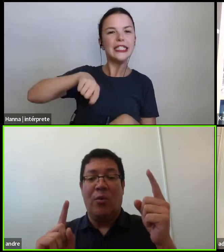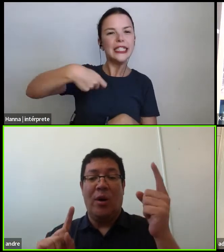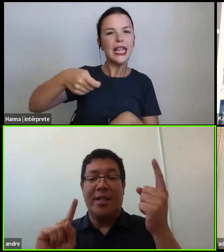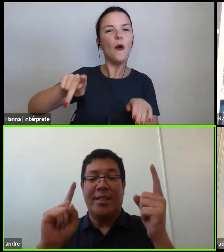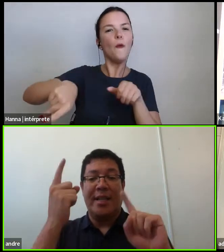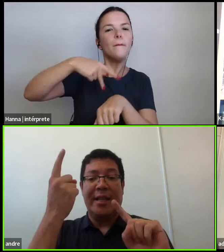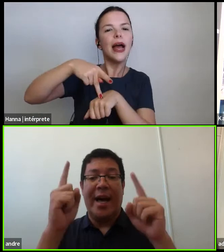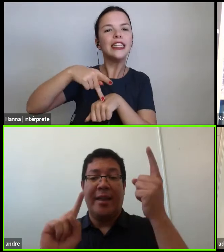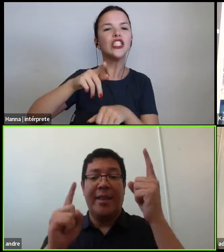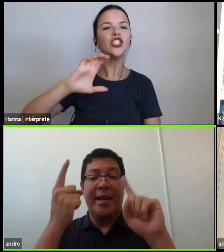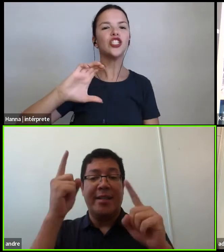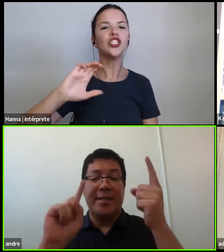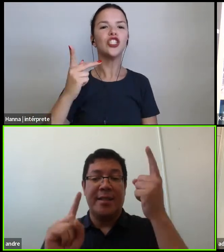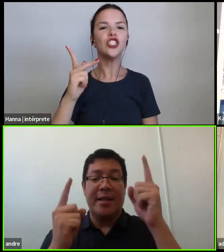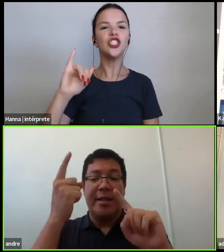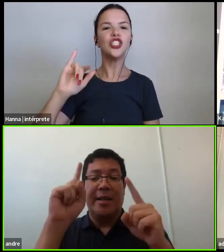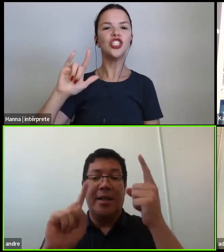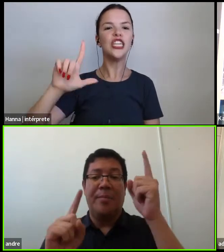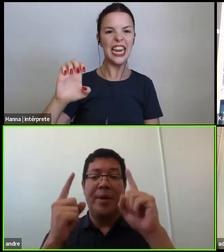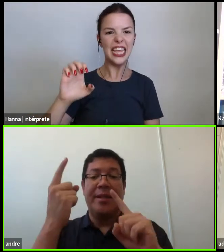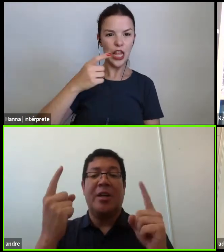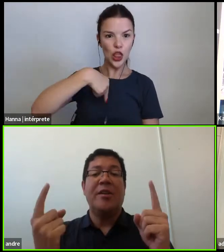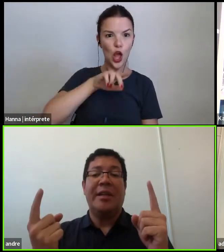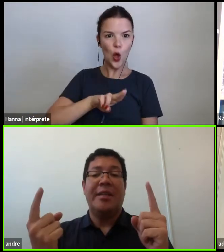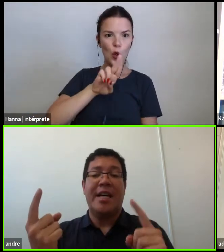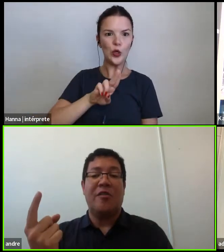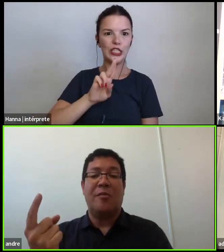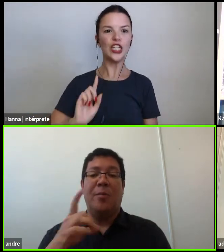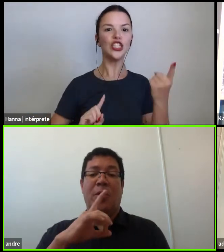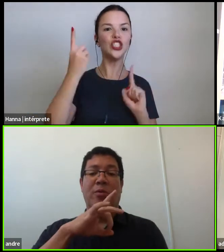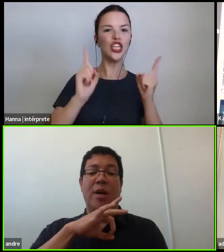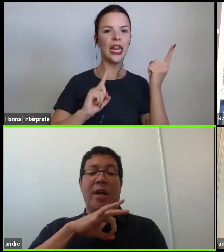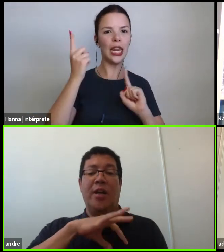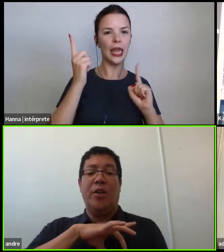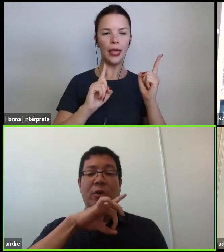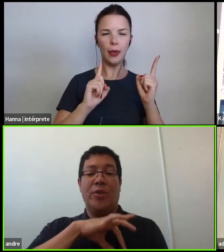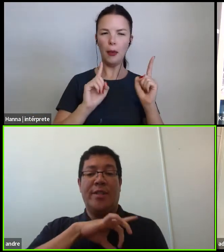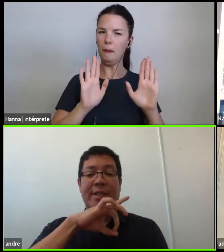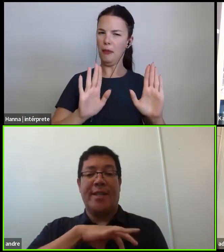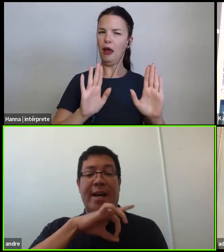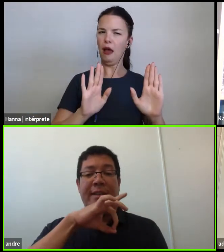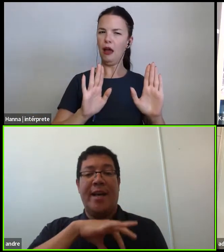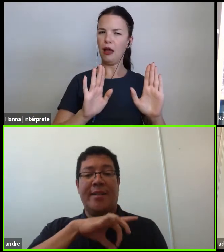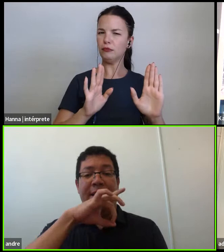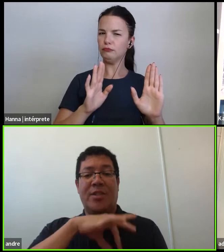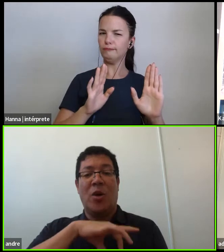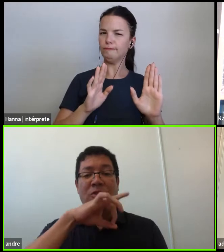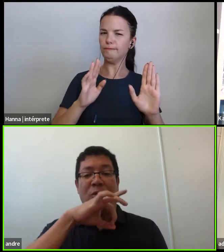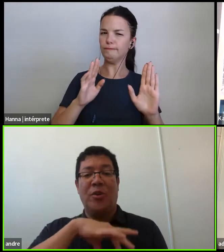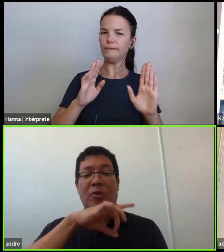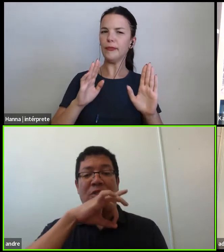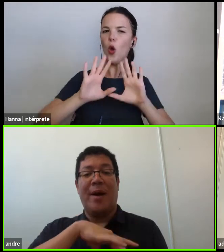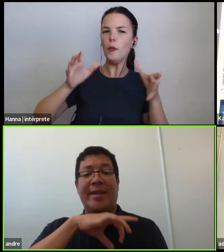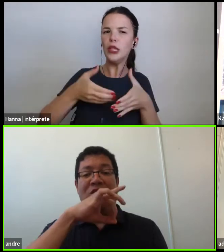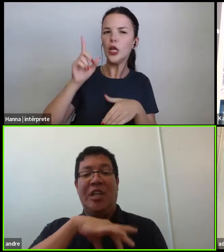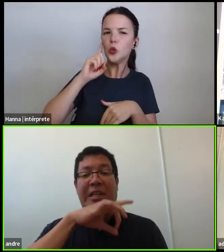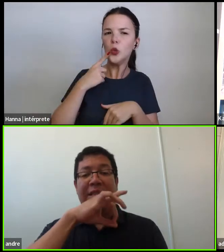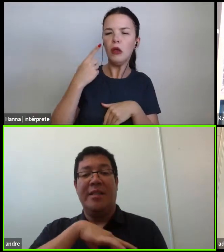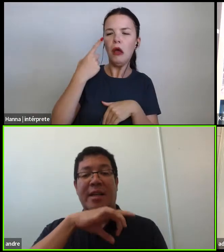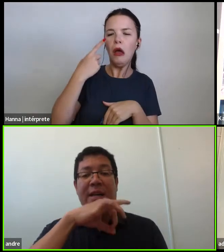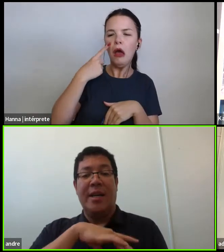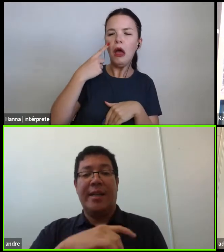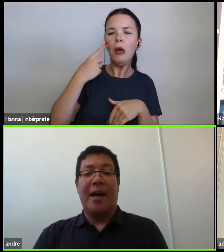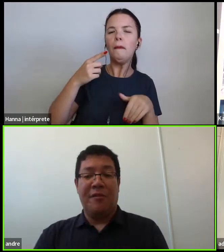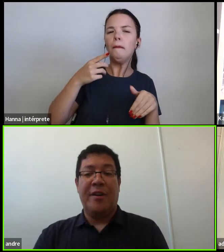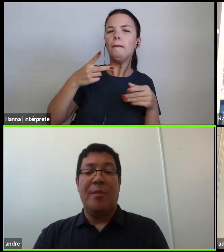Chile, was like this, but currently deaf people use the sign that is also used by the